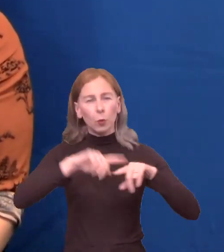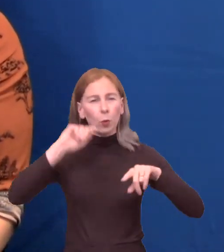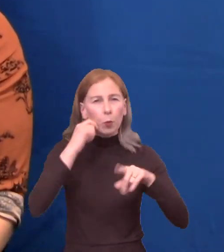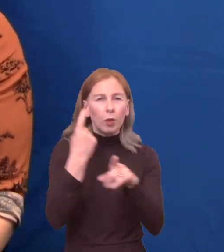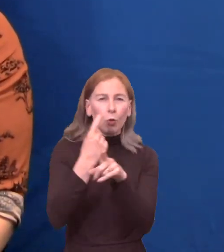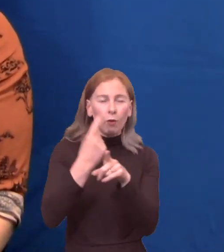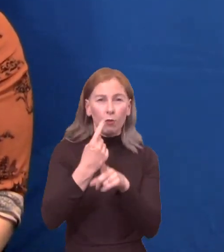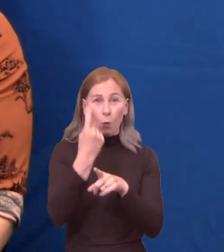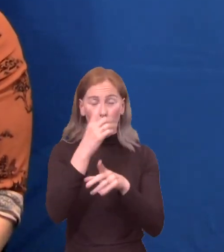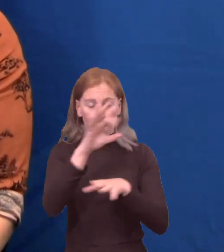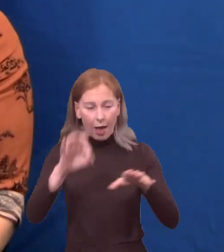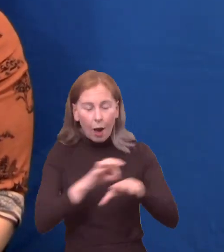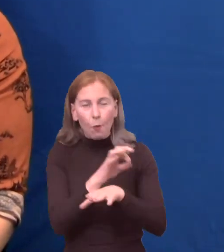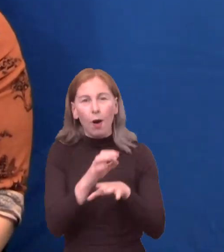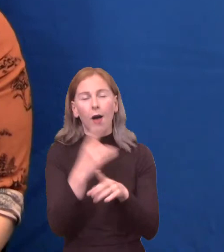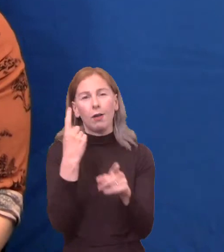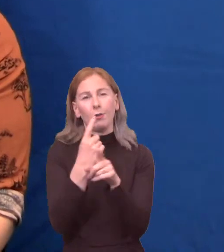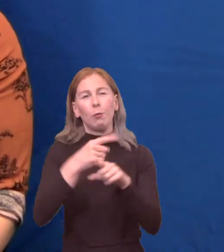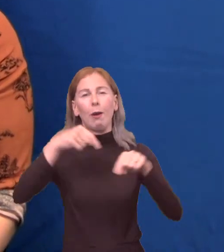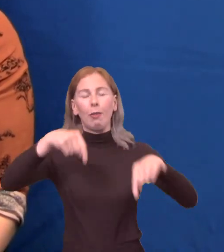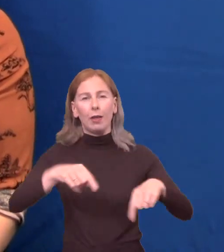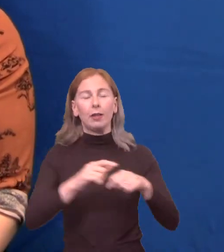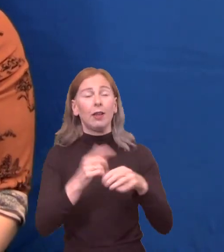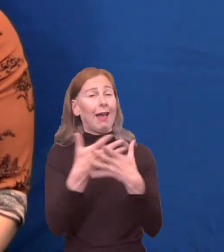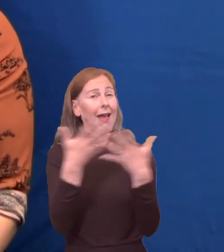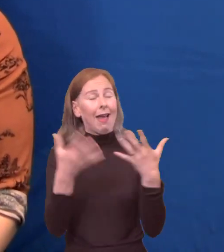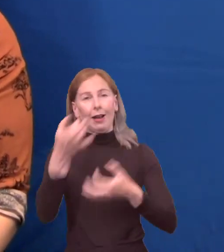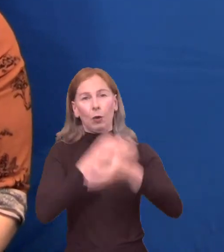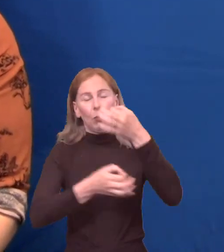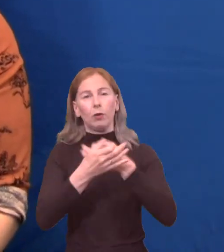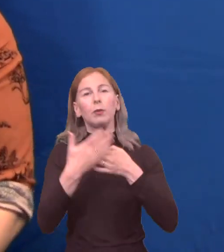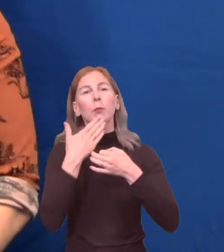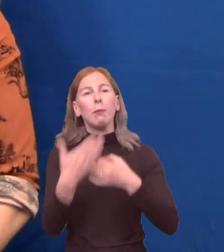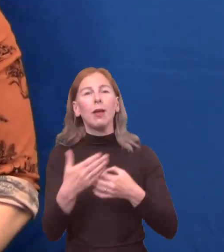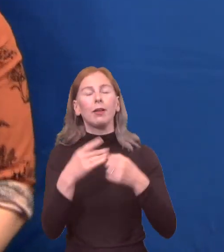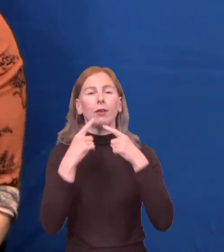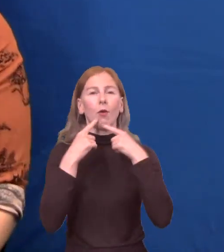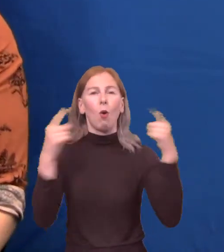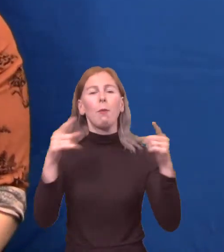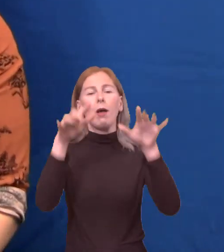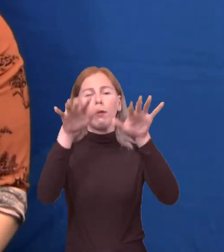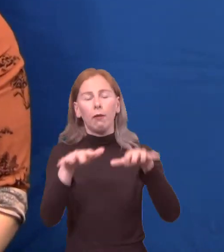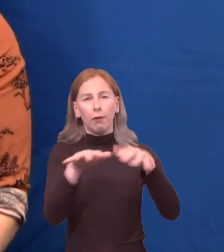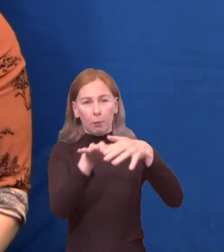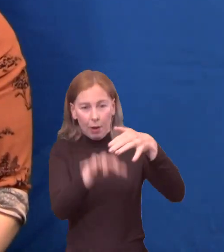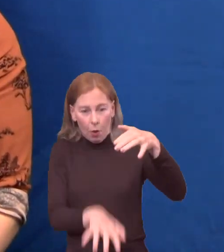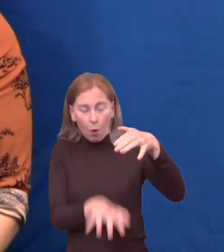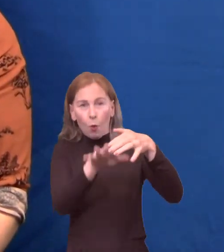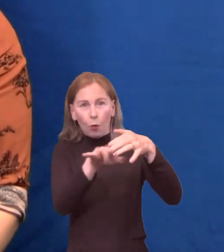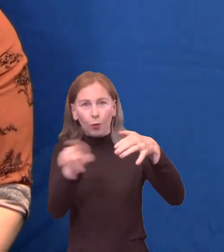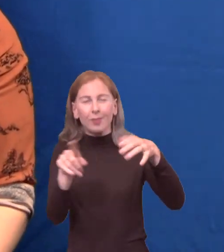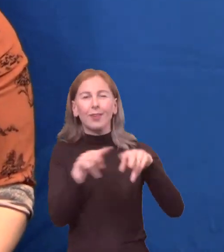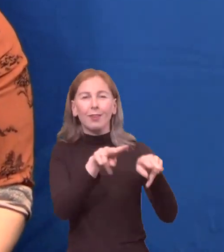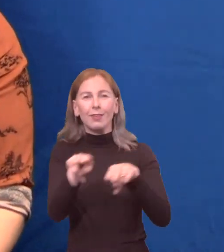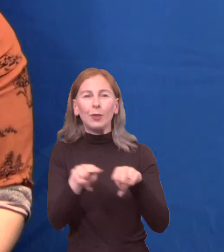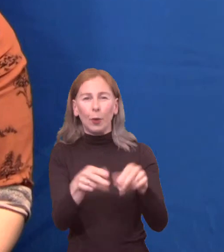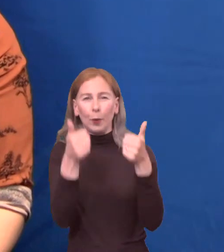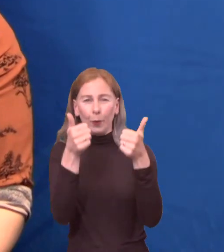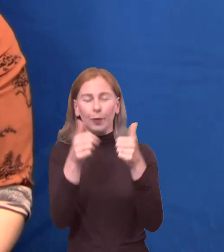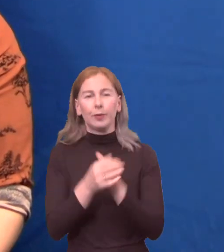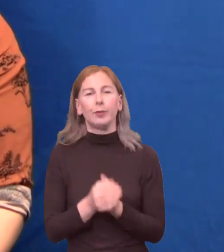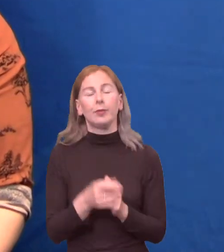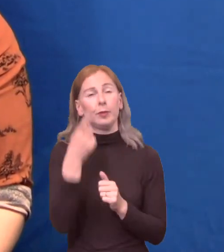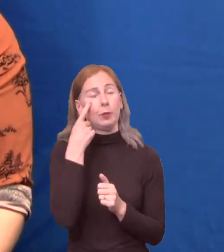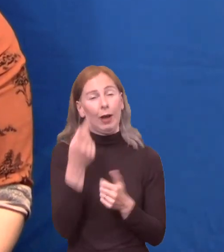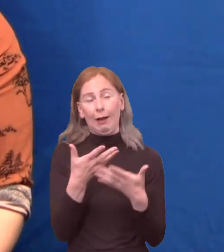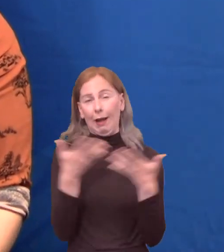below. Our colleagues will be sending those over to us throughout the hour so that we can answer everything you might want to know about the rural crime in Surrey. So